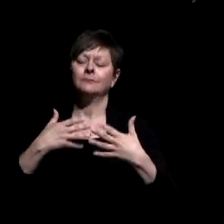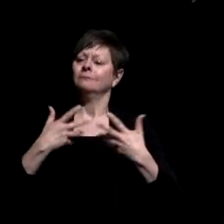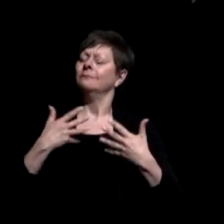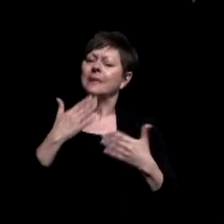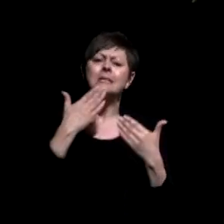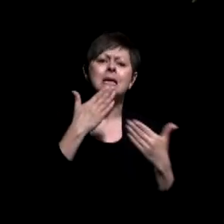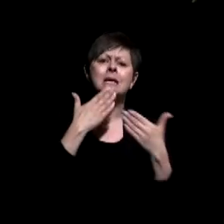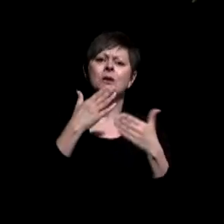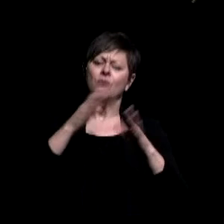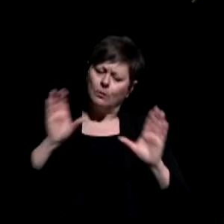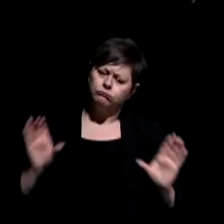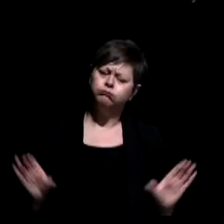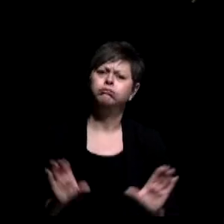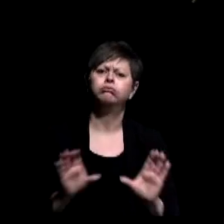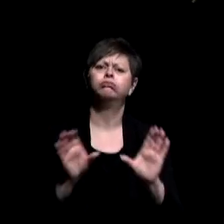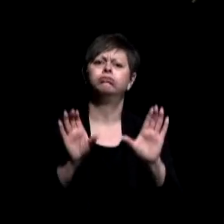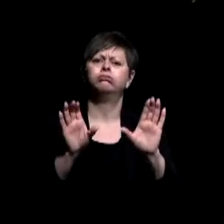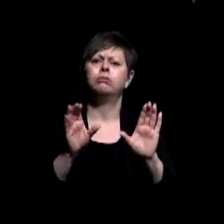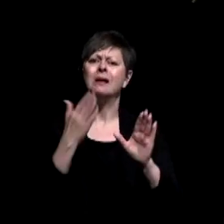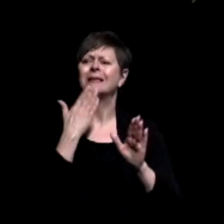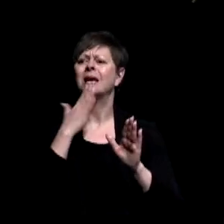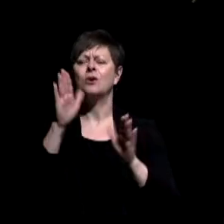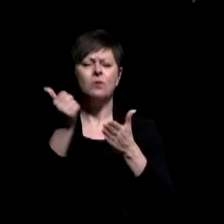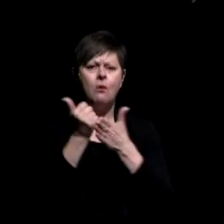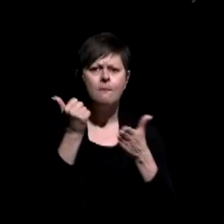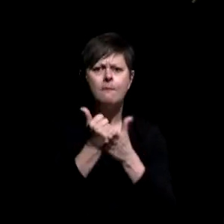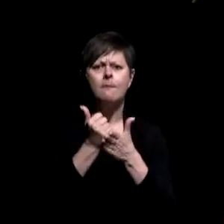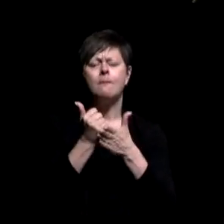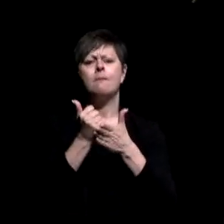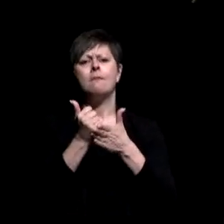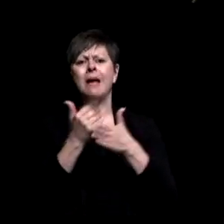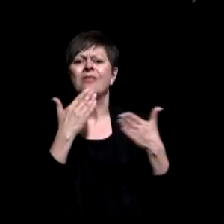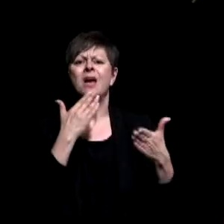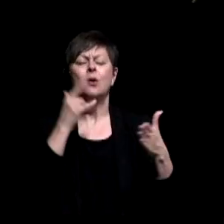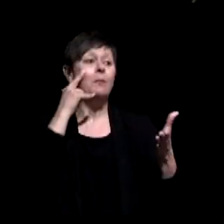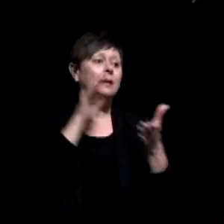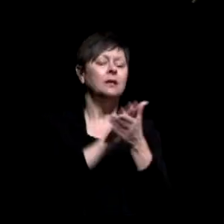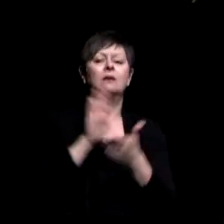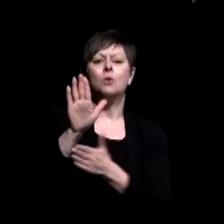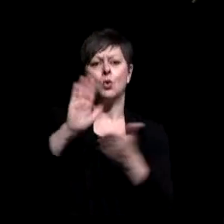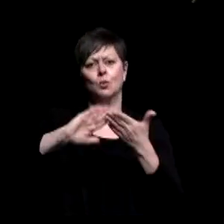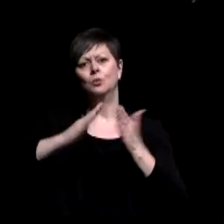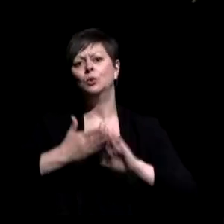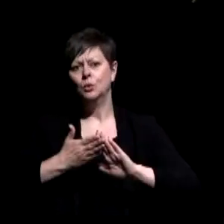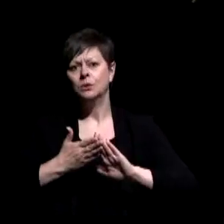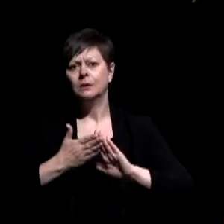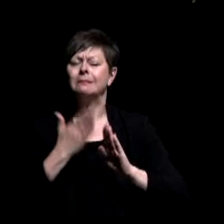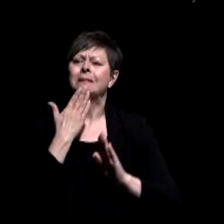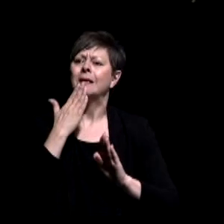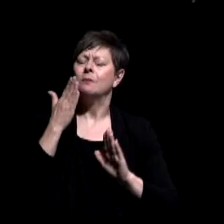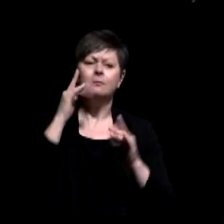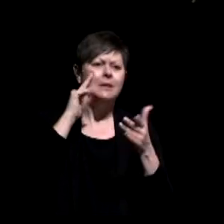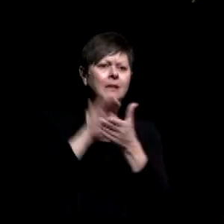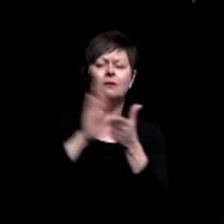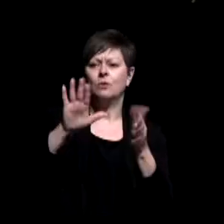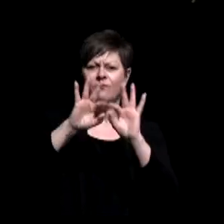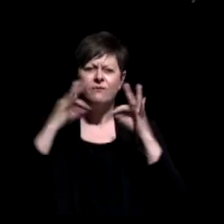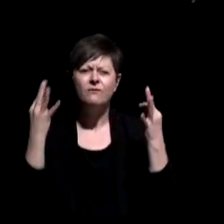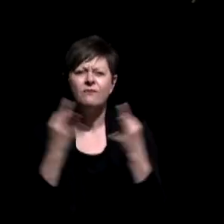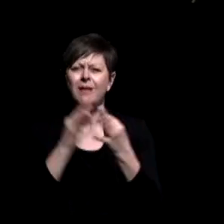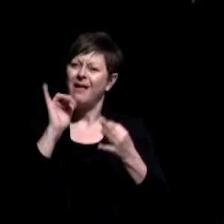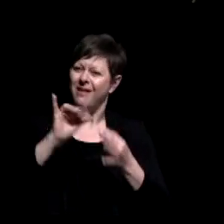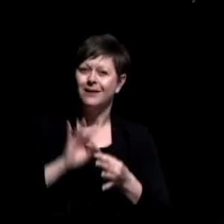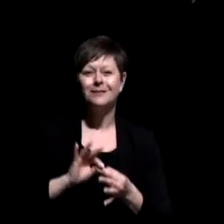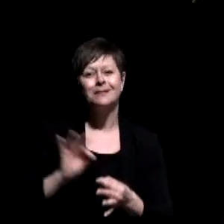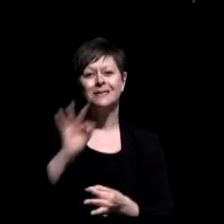you for contributing. And thank you for believing in the community, the family, the spirit that